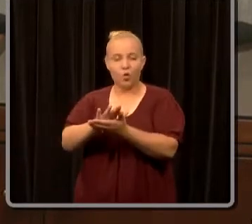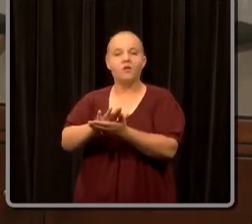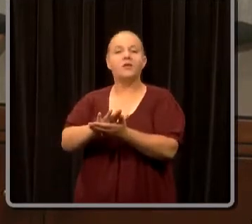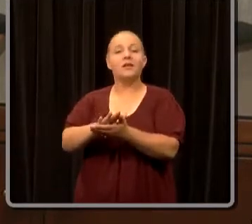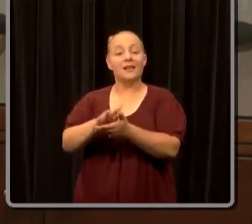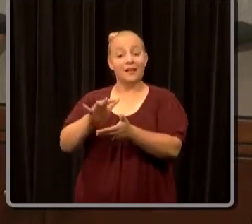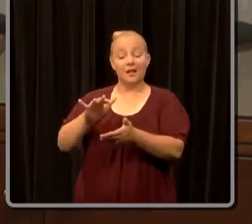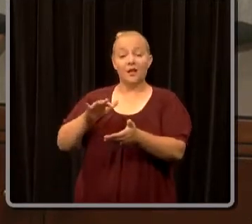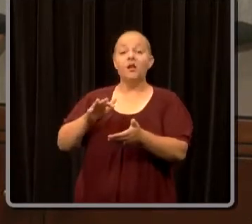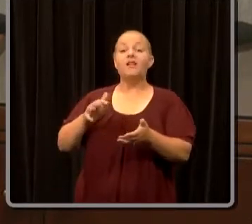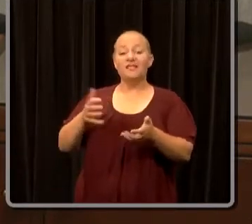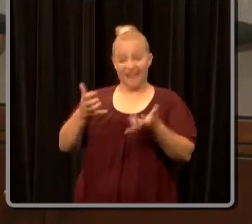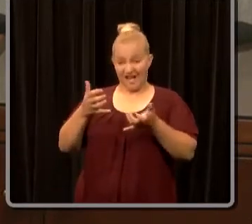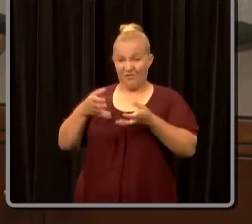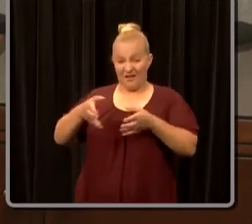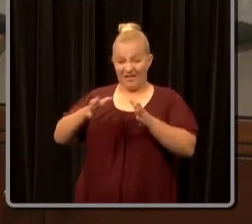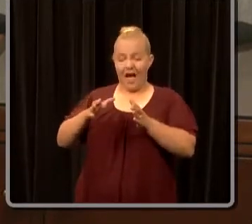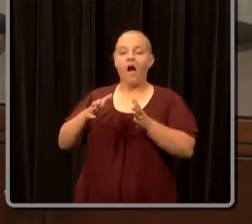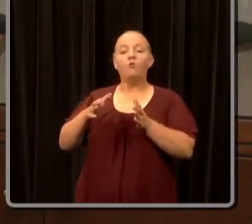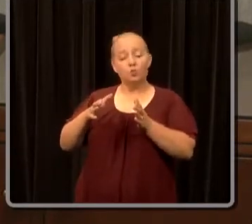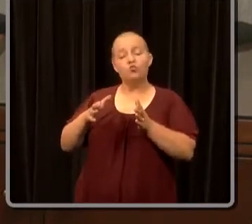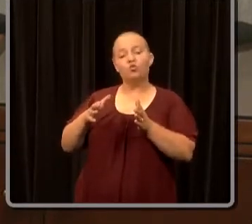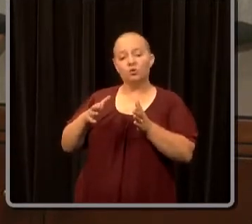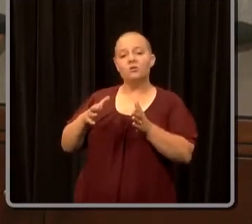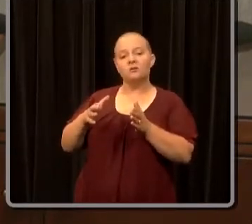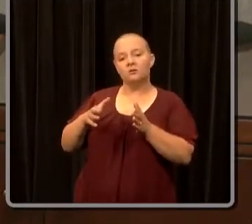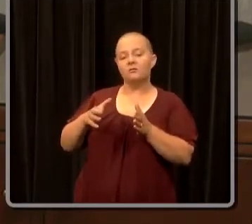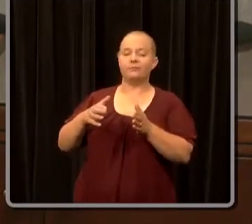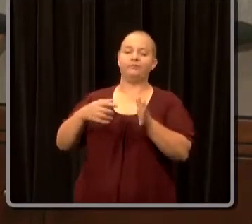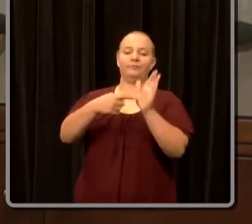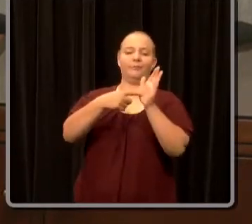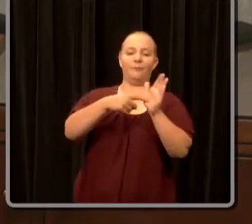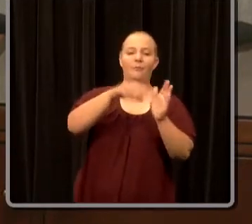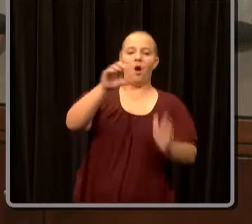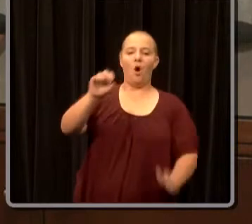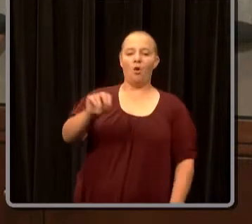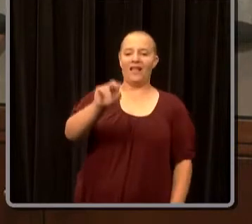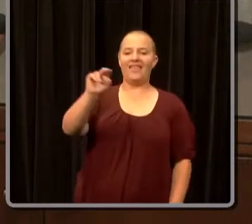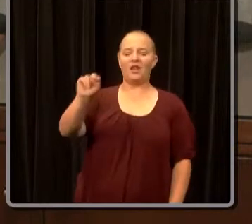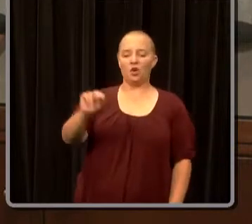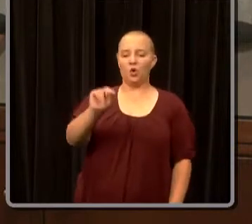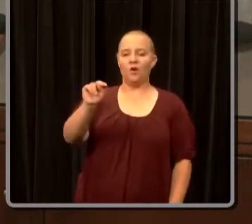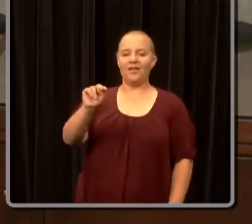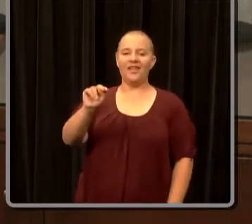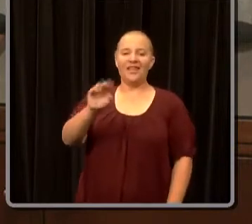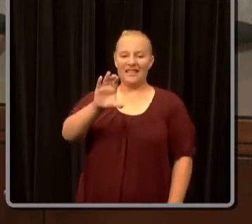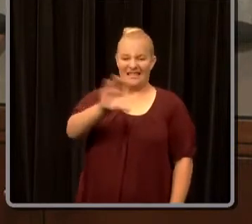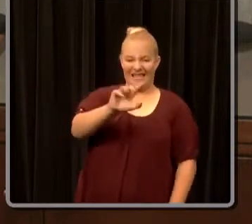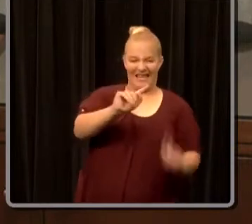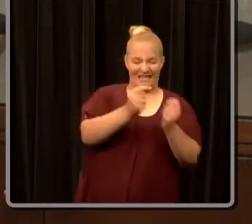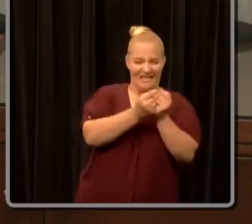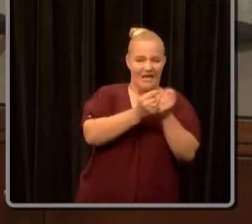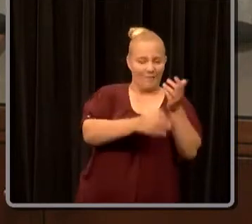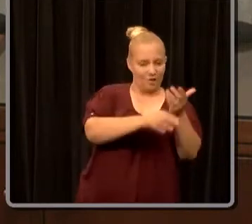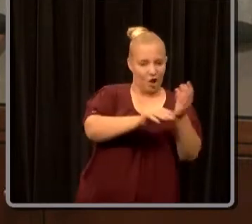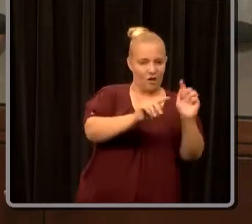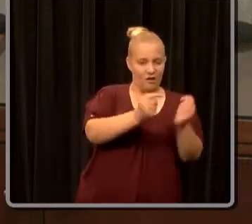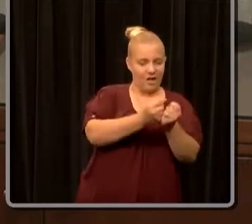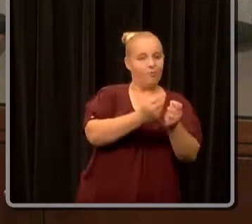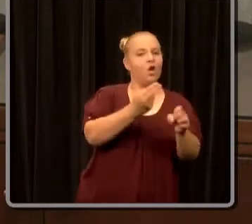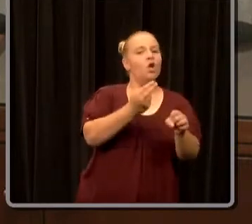does allow so many times, we'll just say Olathe North, for instance, the C-team soccer team may be out on the practice field